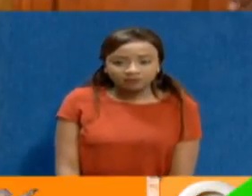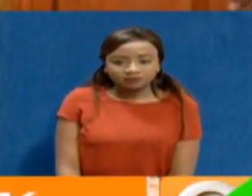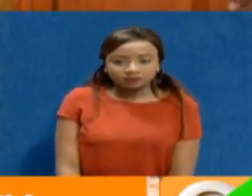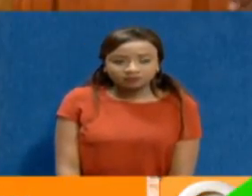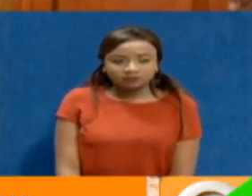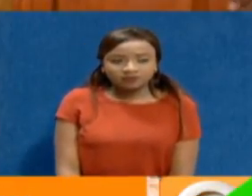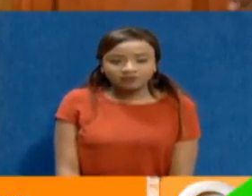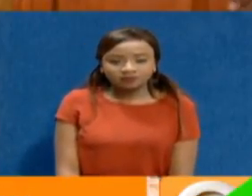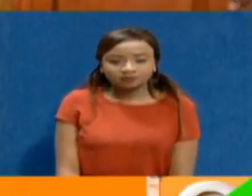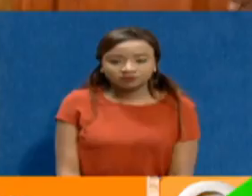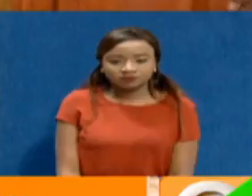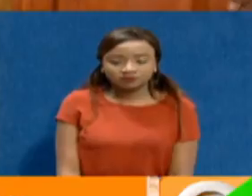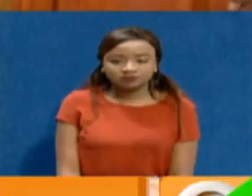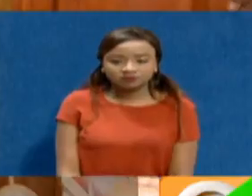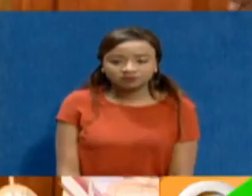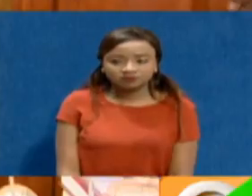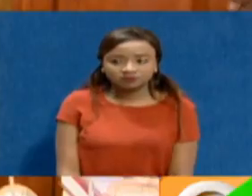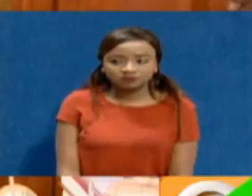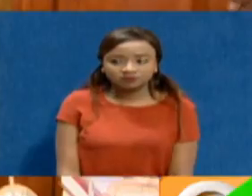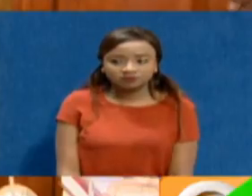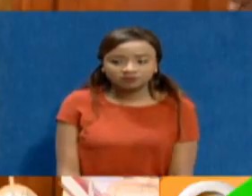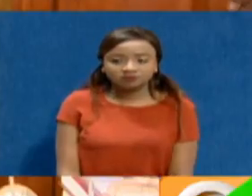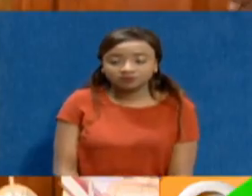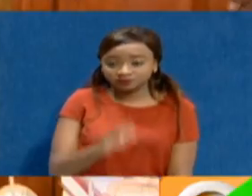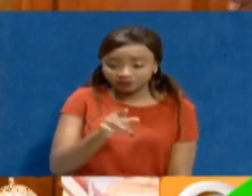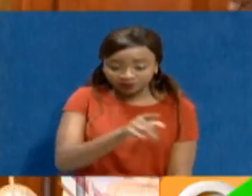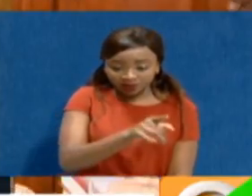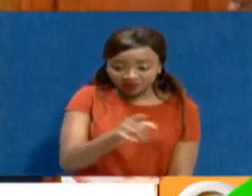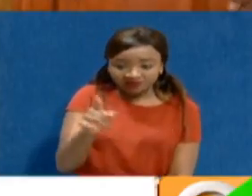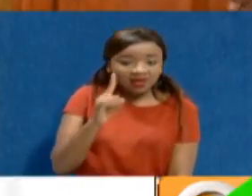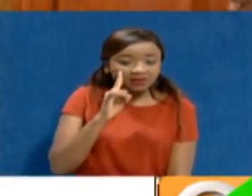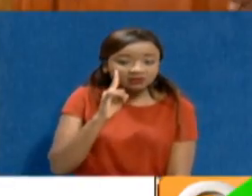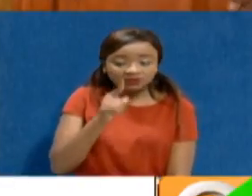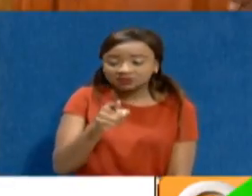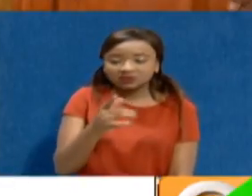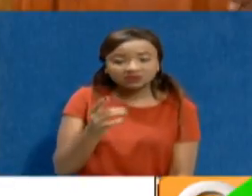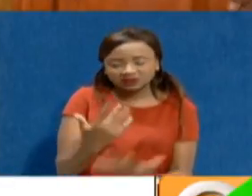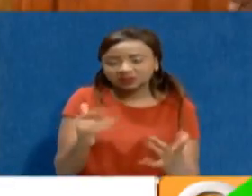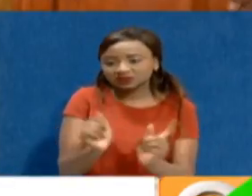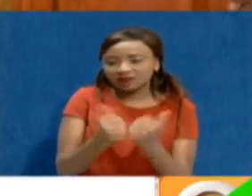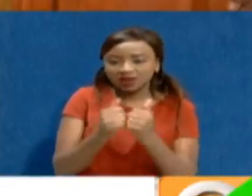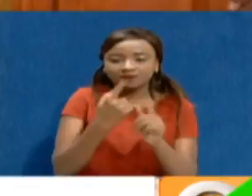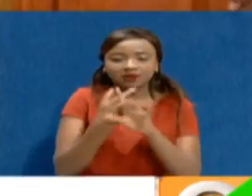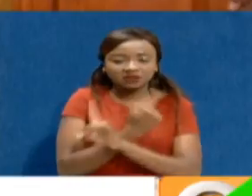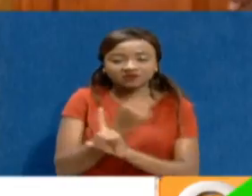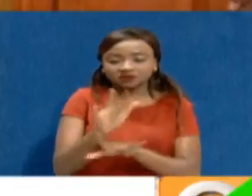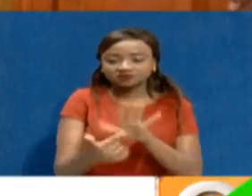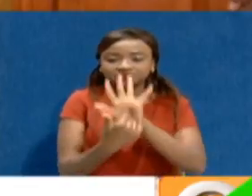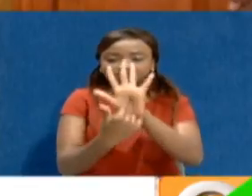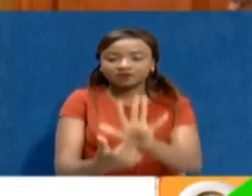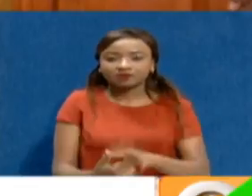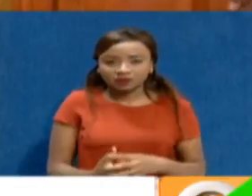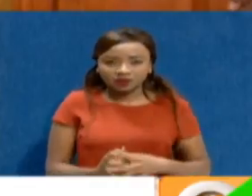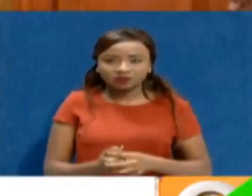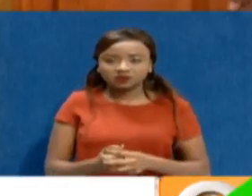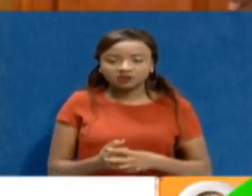access to justice for everybody. But on the ground, as we say, things are different. I'll give you many examples.